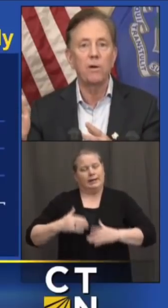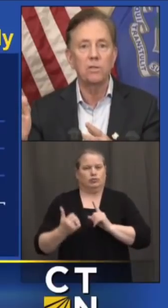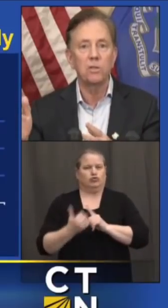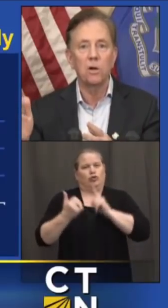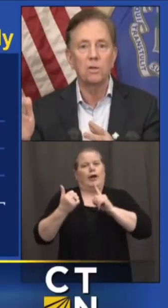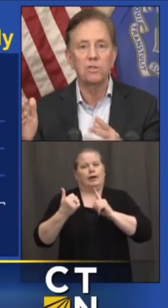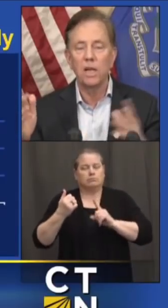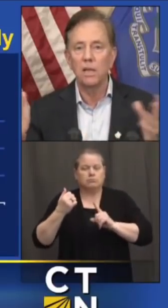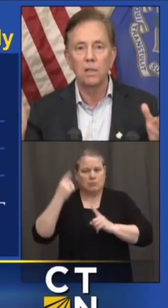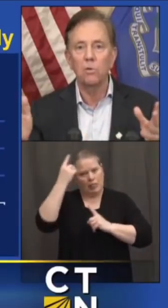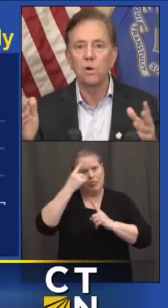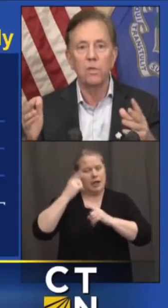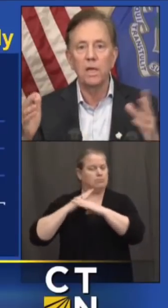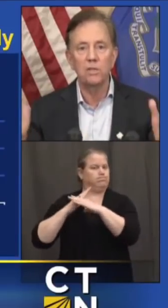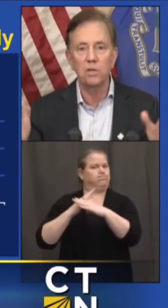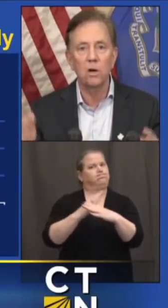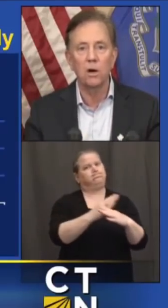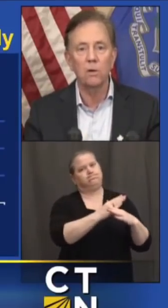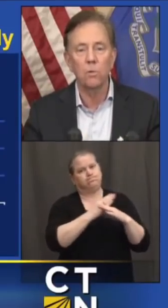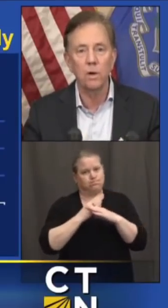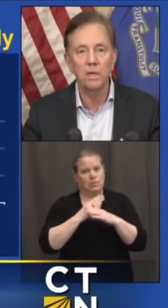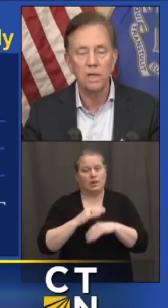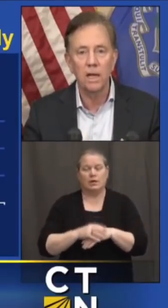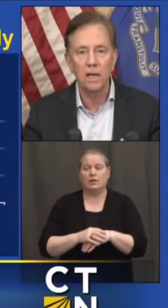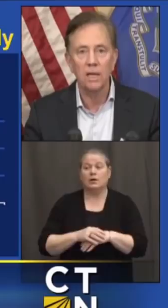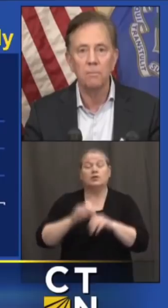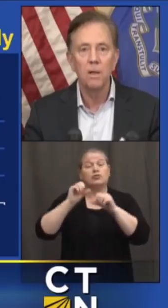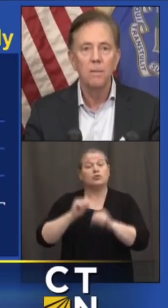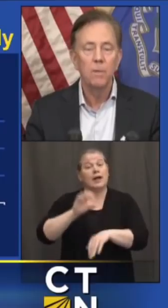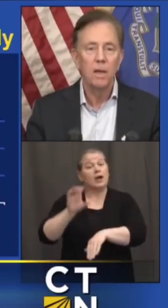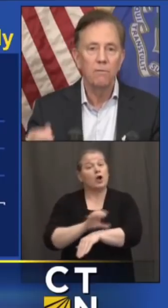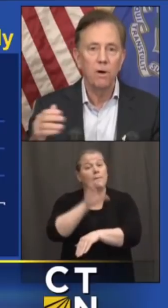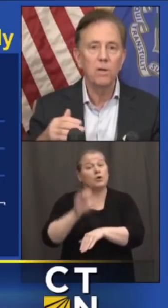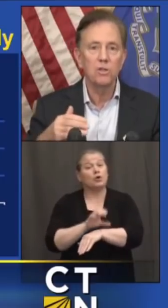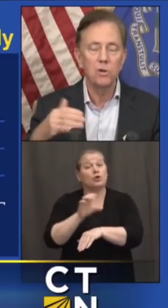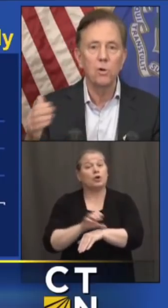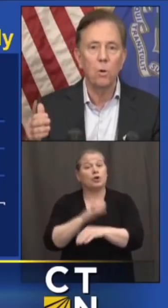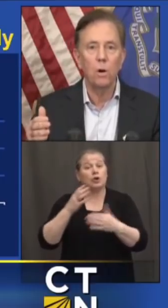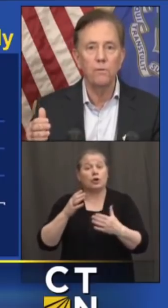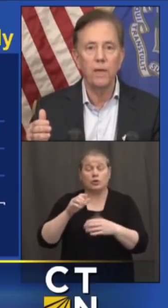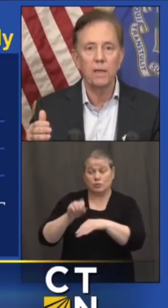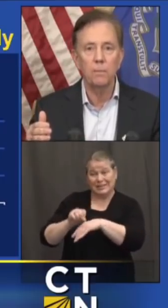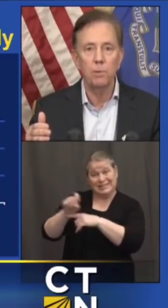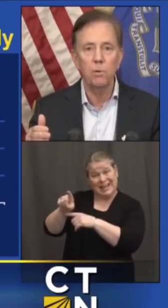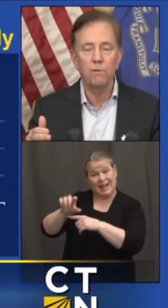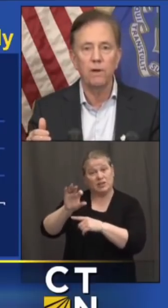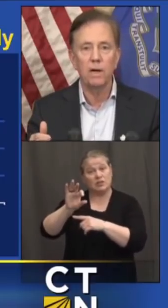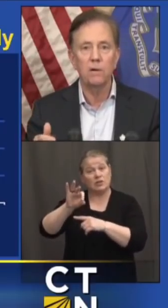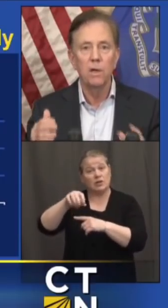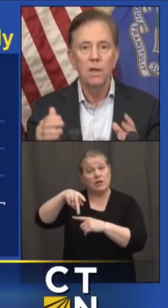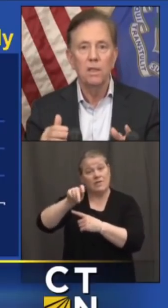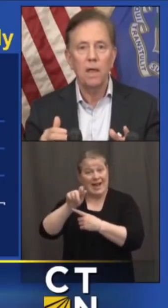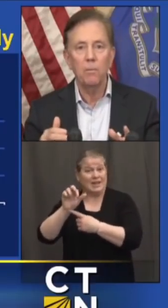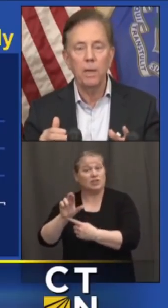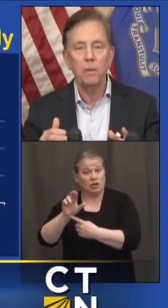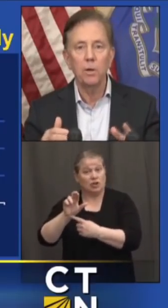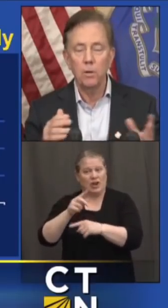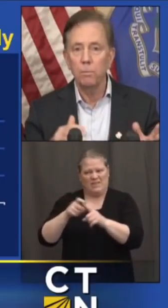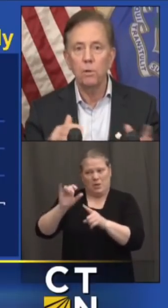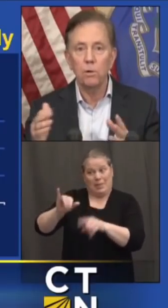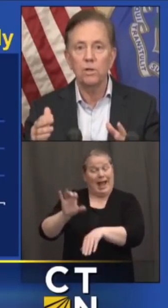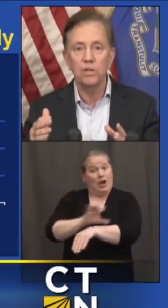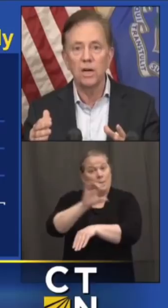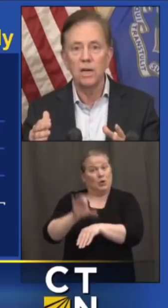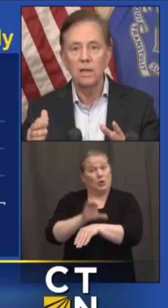the variants are, say in the Northeast or in Connecticut. And very soon, off of that computer file, they'll be able